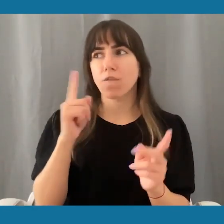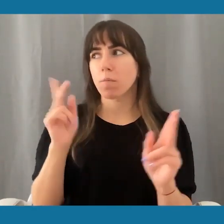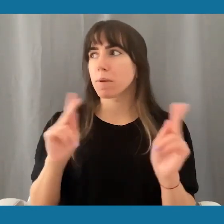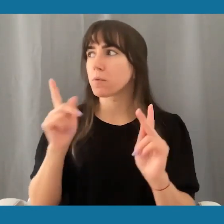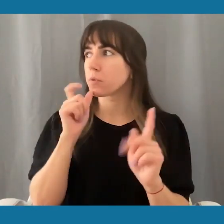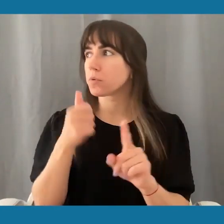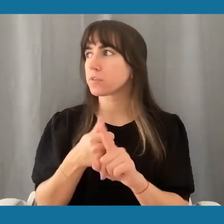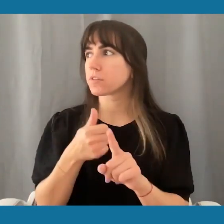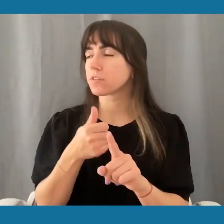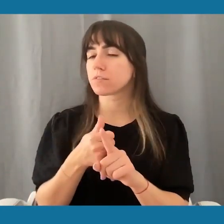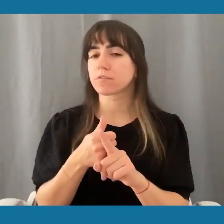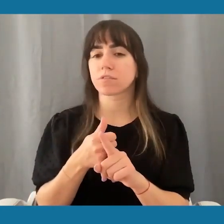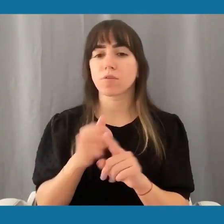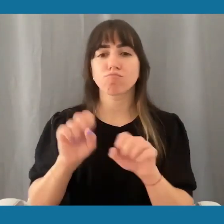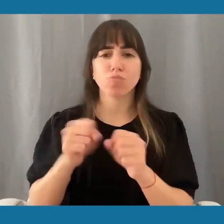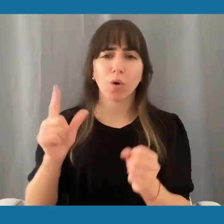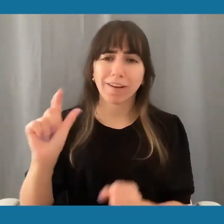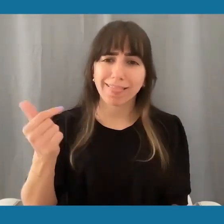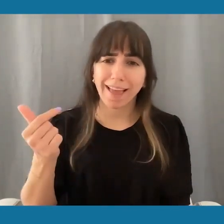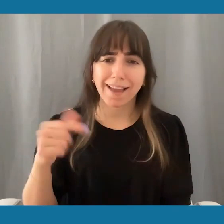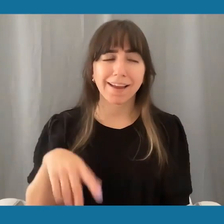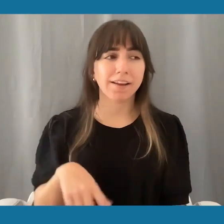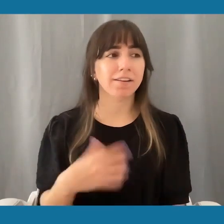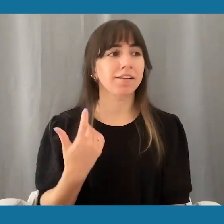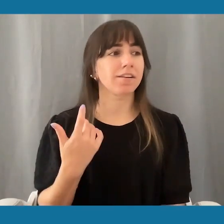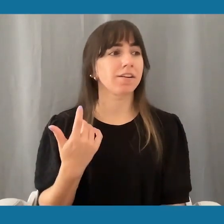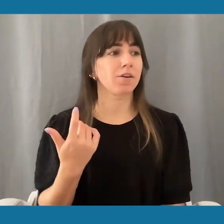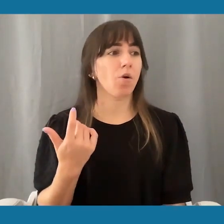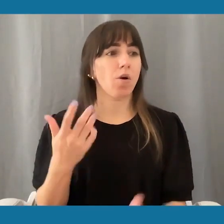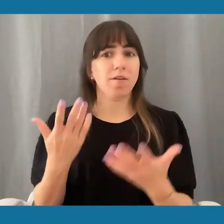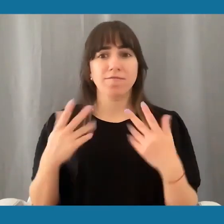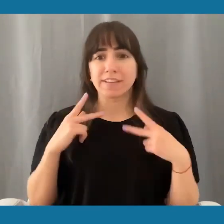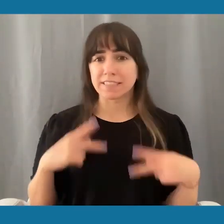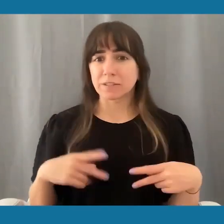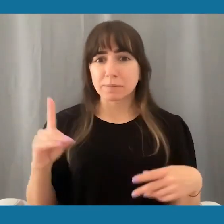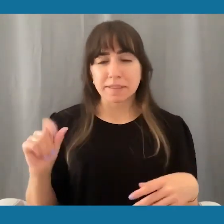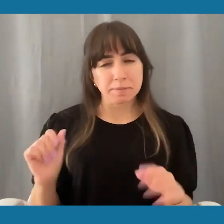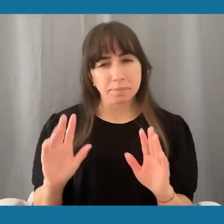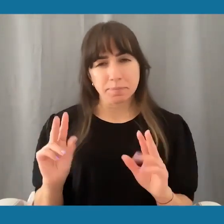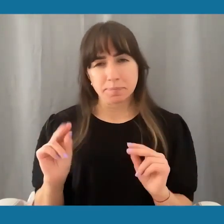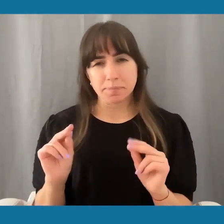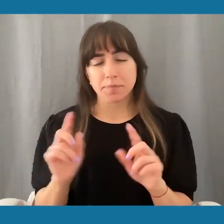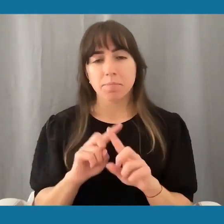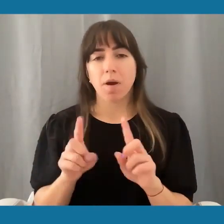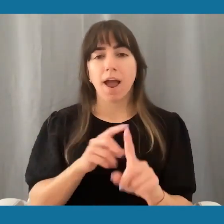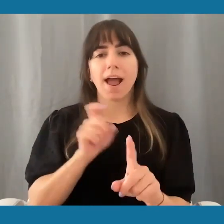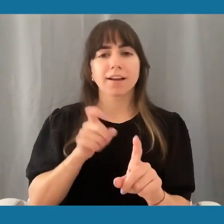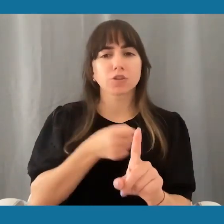just a physical disability, but it does have to impact somebody's daily basic living.